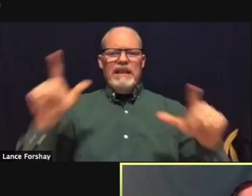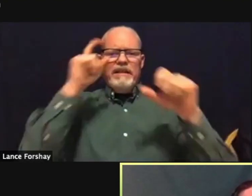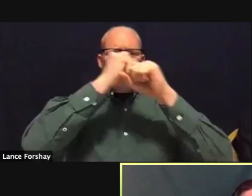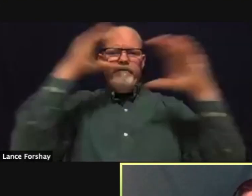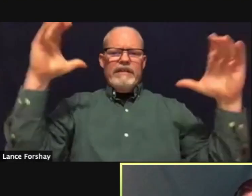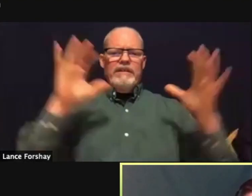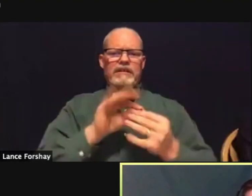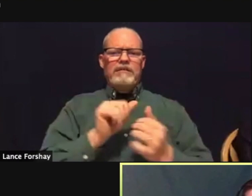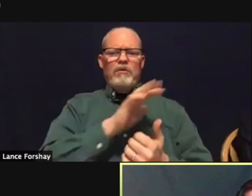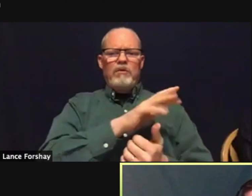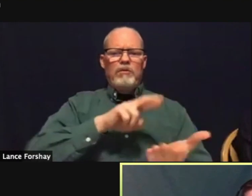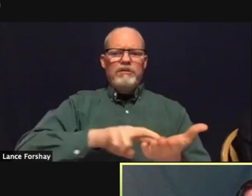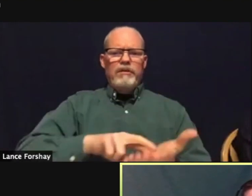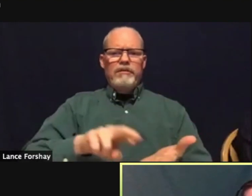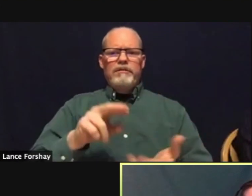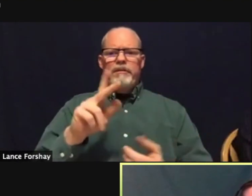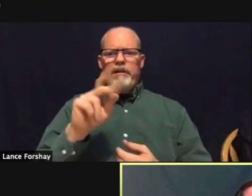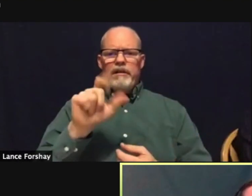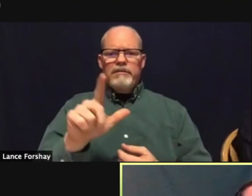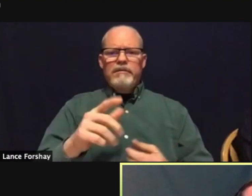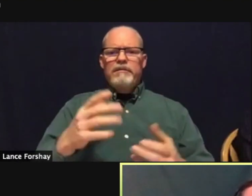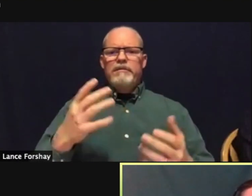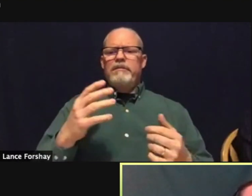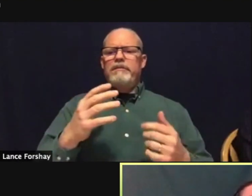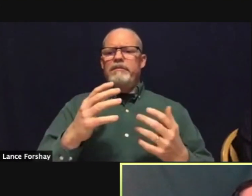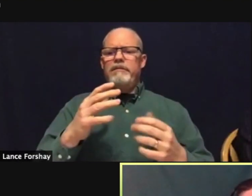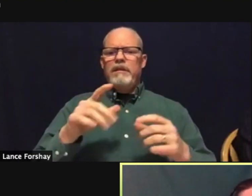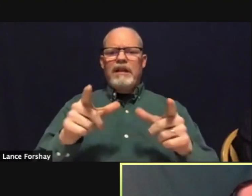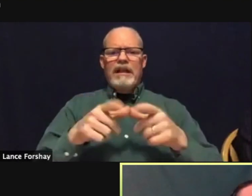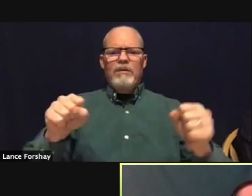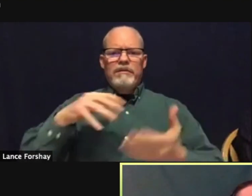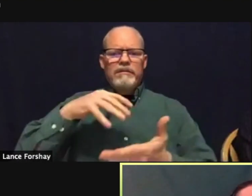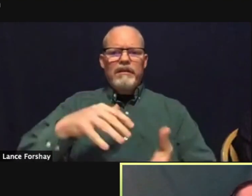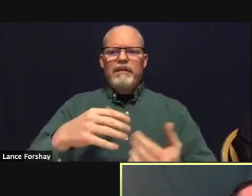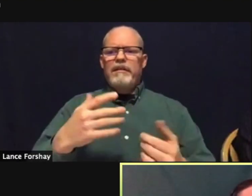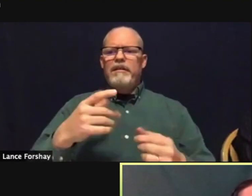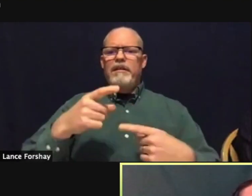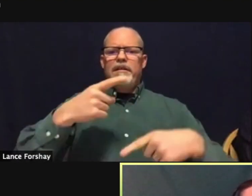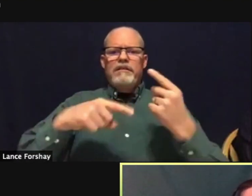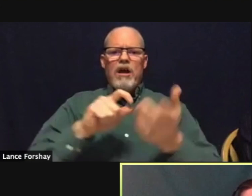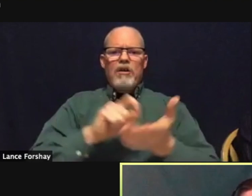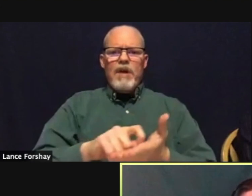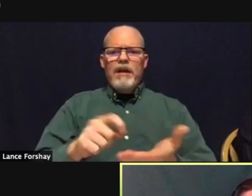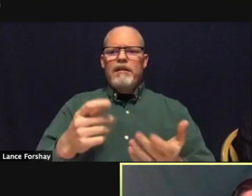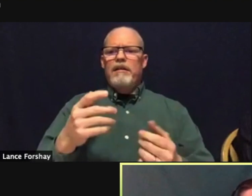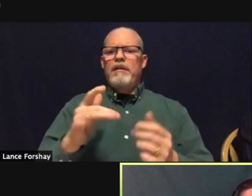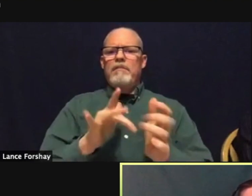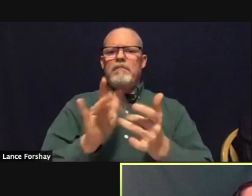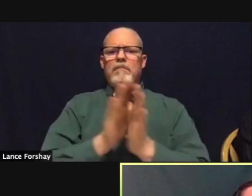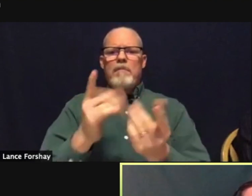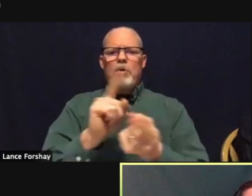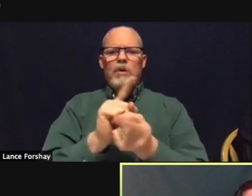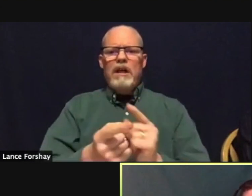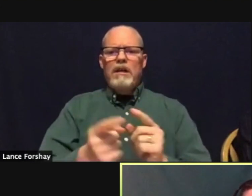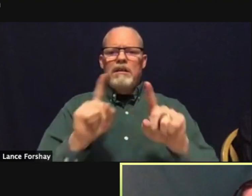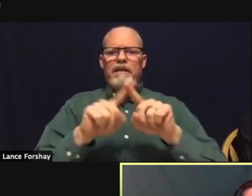his research around Korean Sign Language and Bible translations and the gamut of